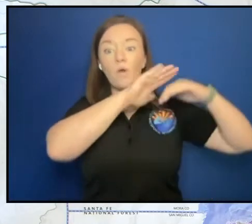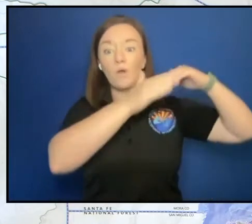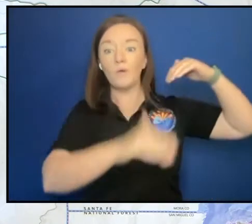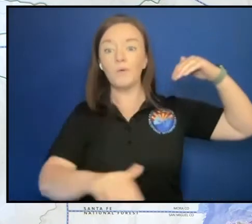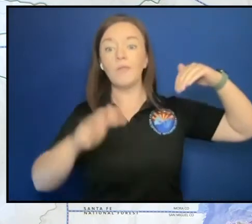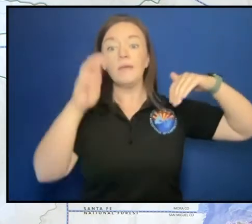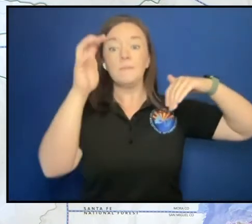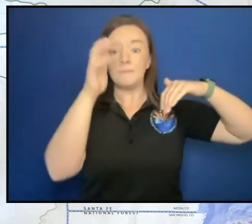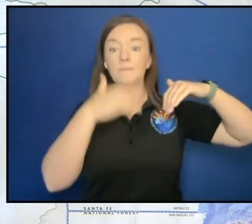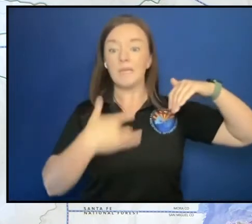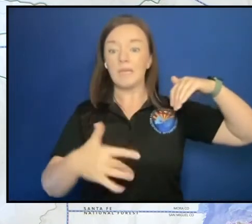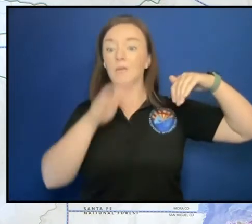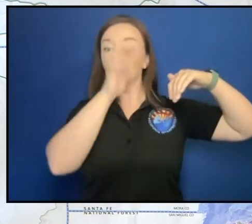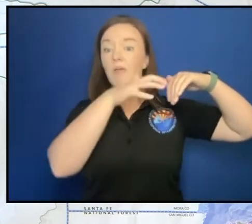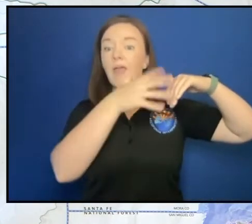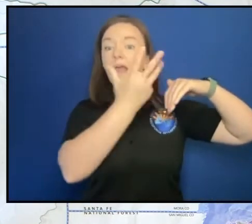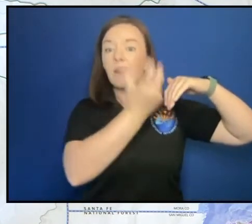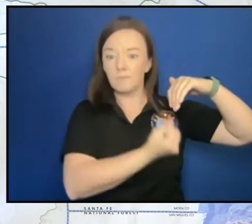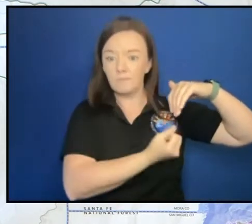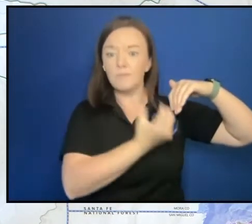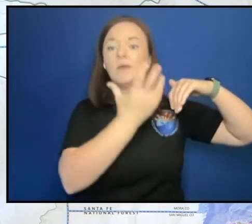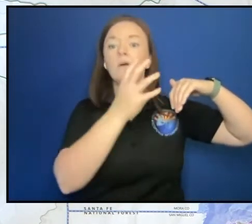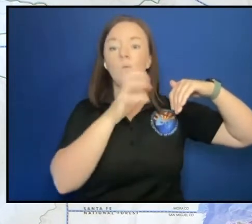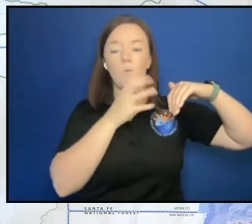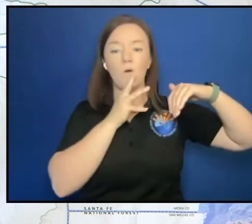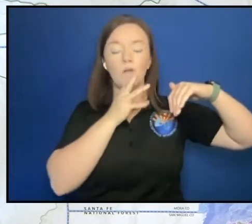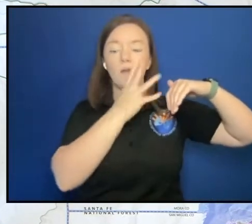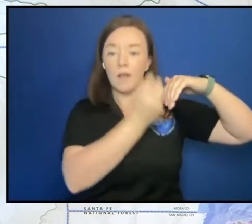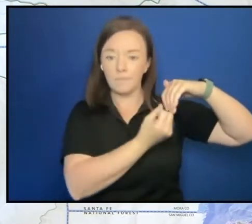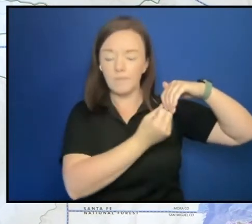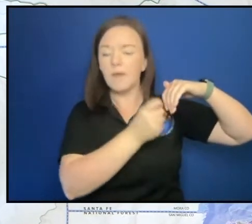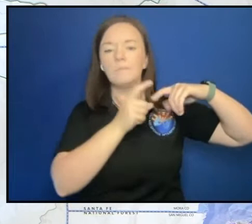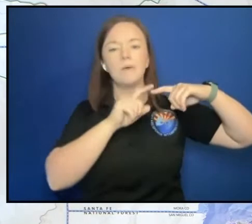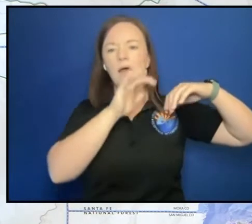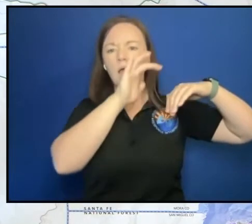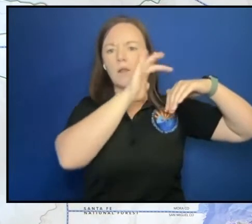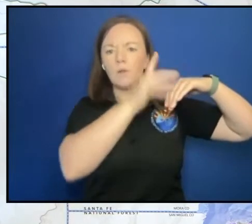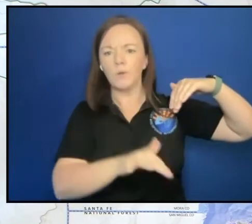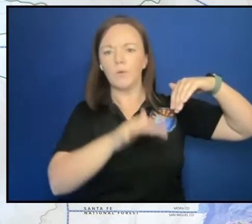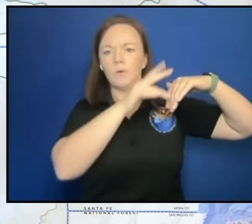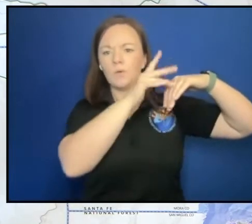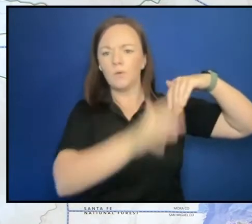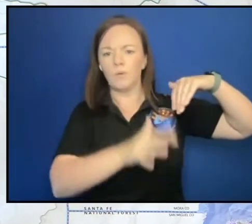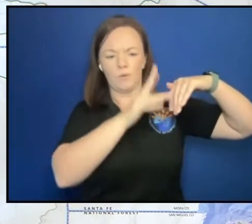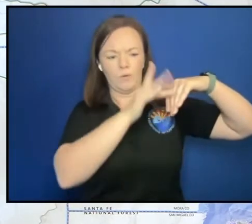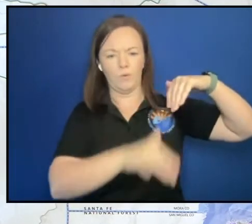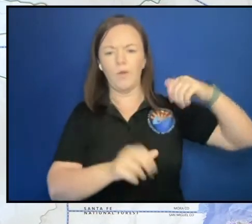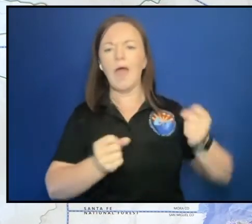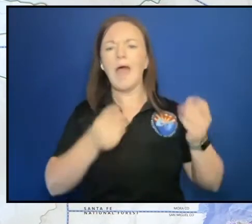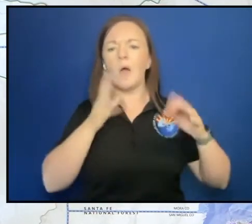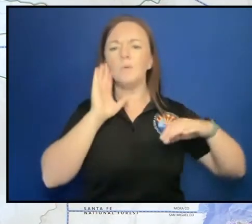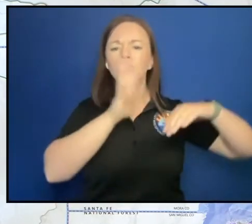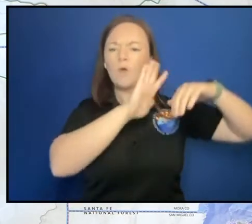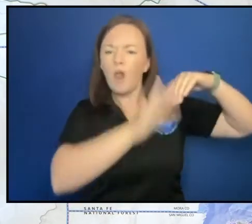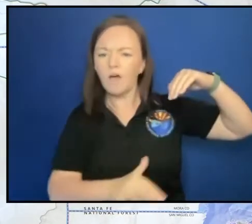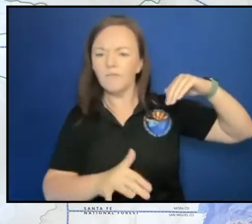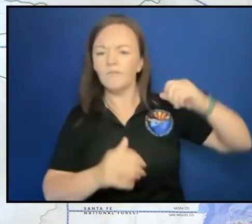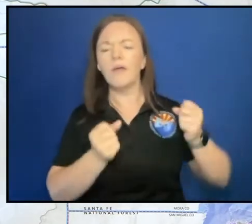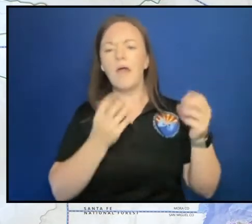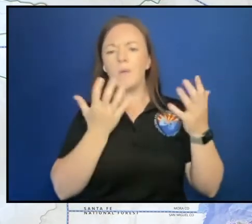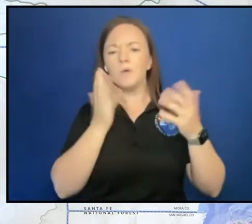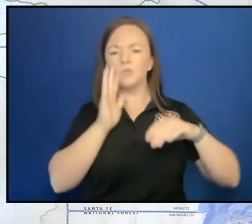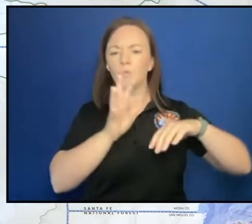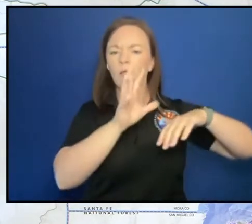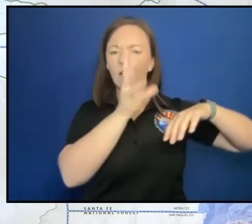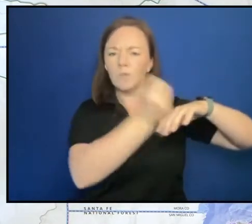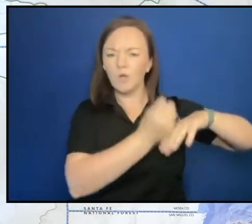based on how hot it got and what different chemicals were around it when it burned, like from pine needles, things like that. So